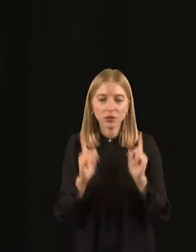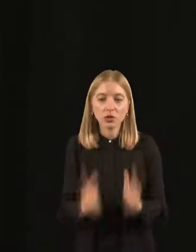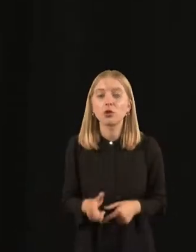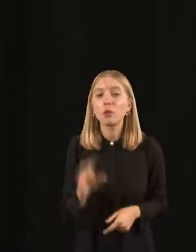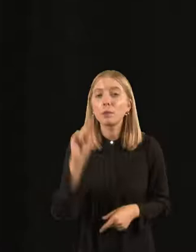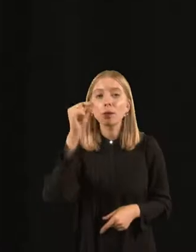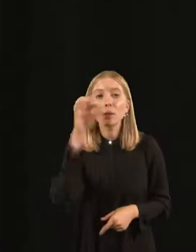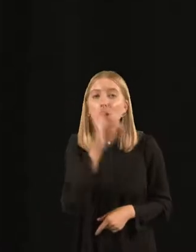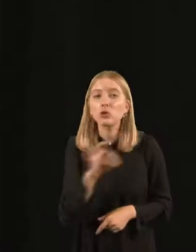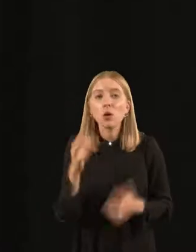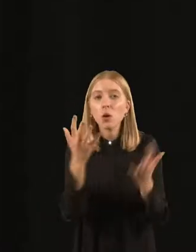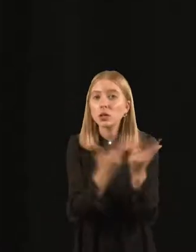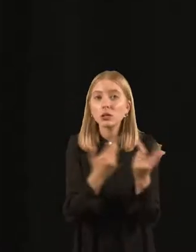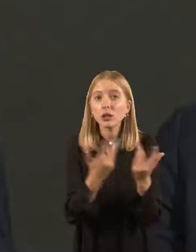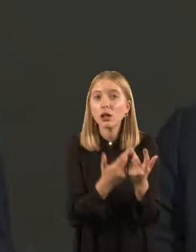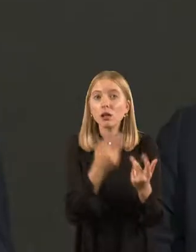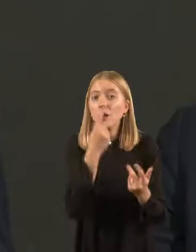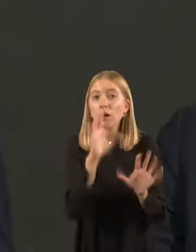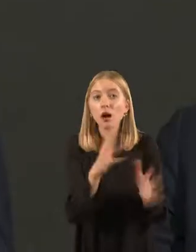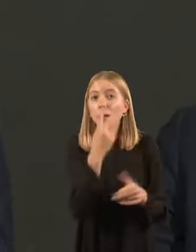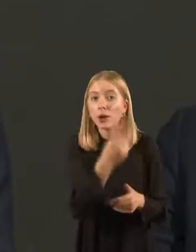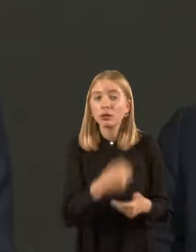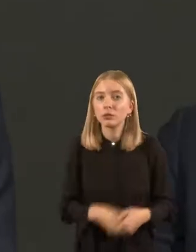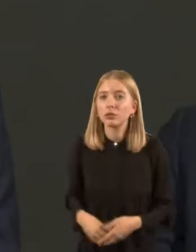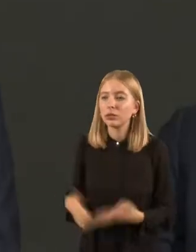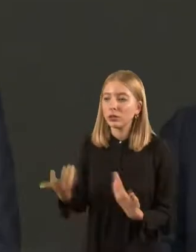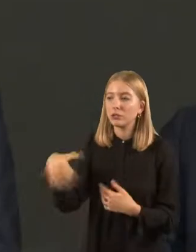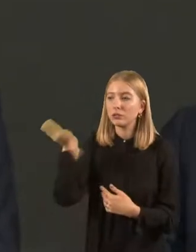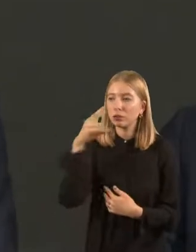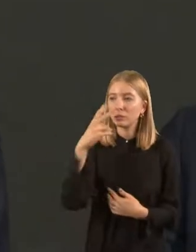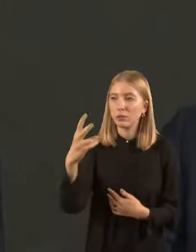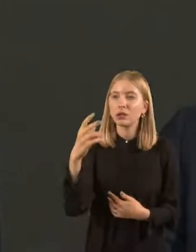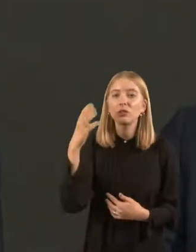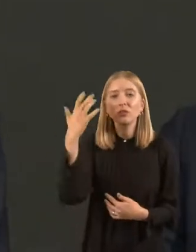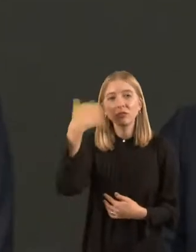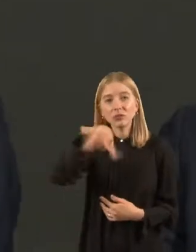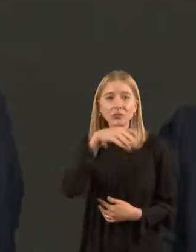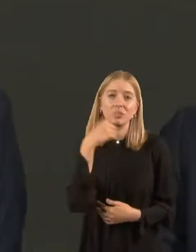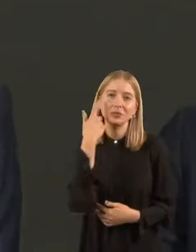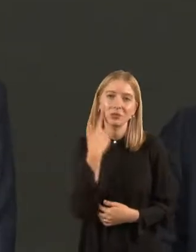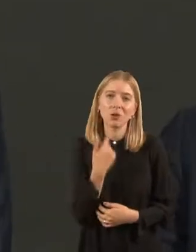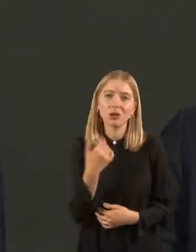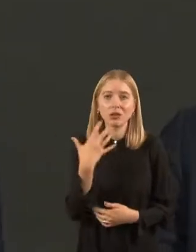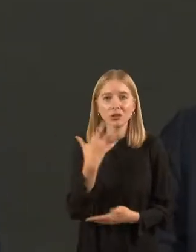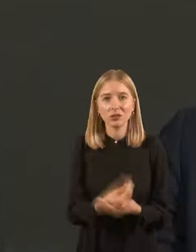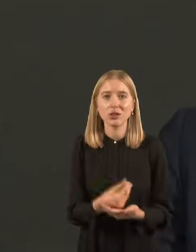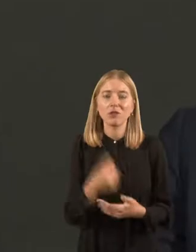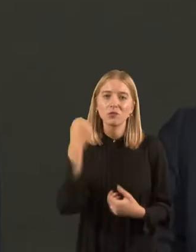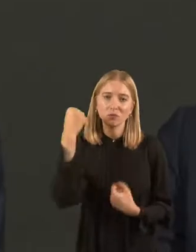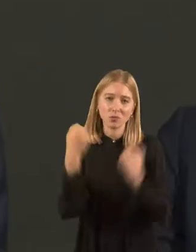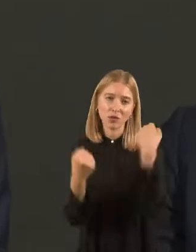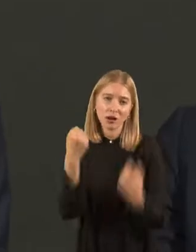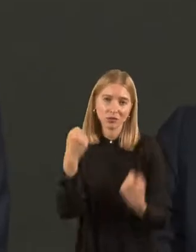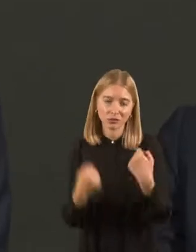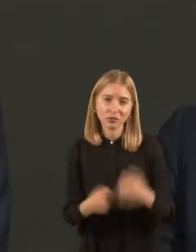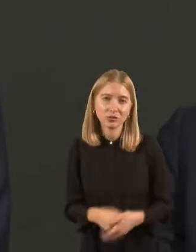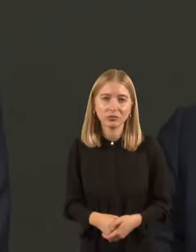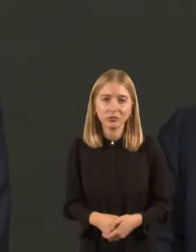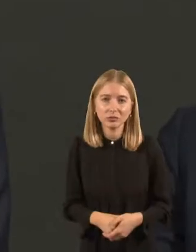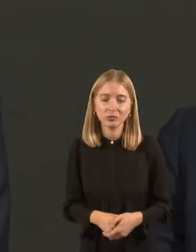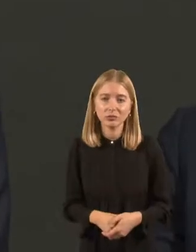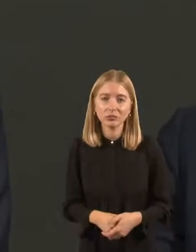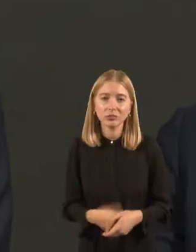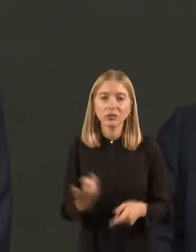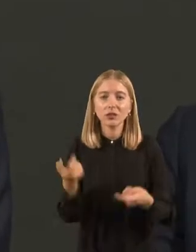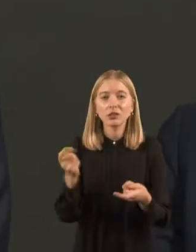by 38%. So what do you have to say about the statistics? Well, it says that the Lithuanians do not